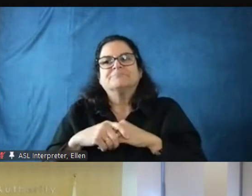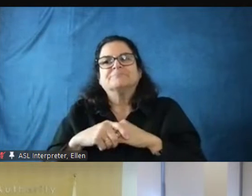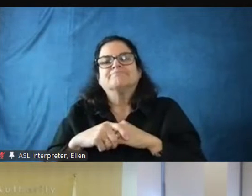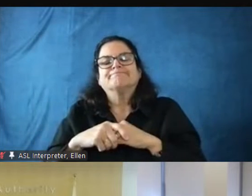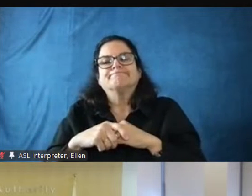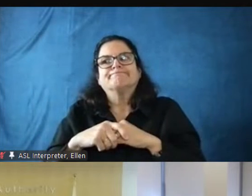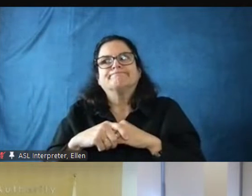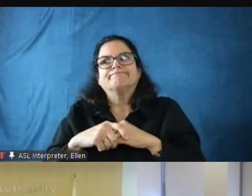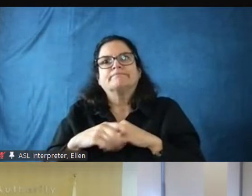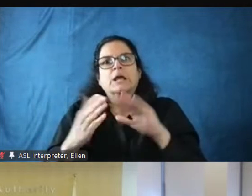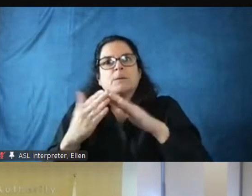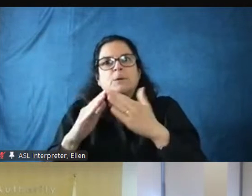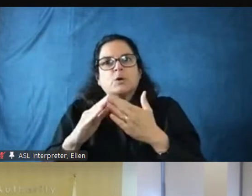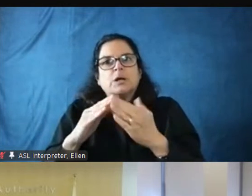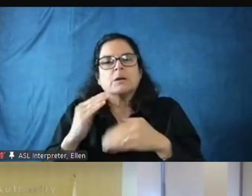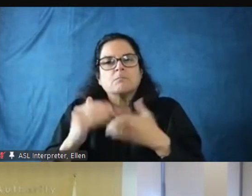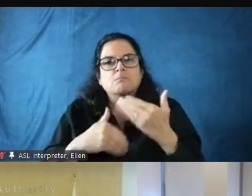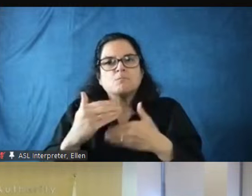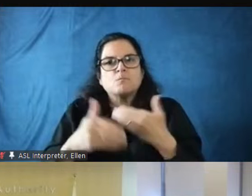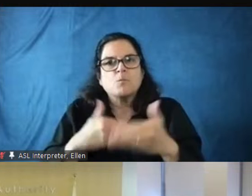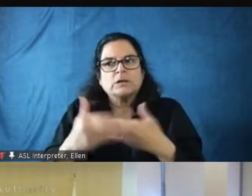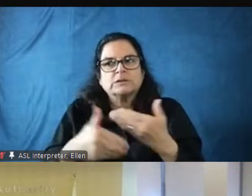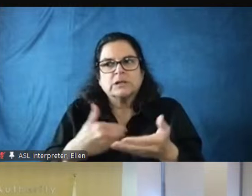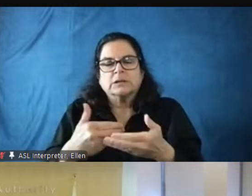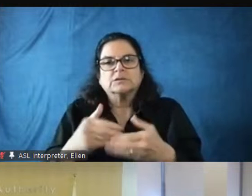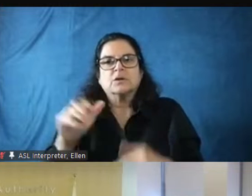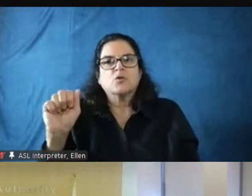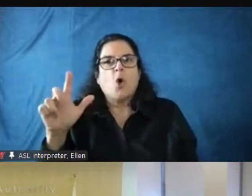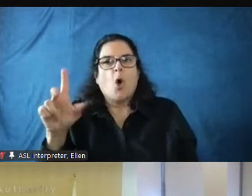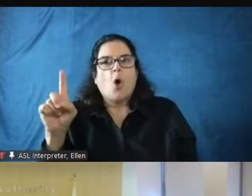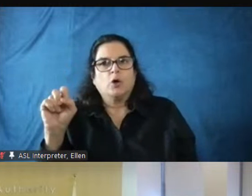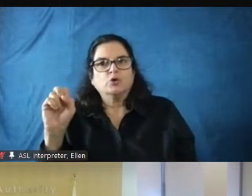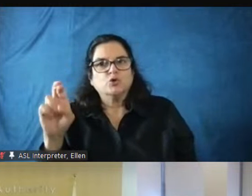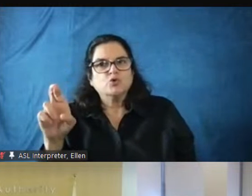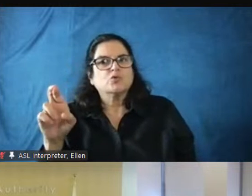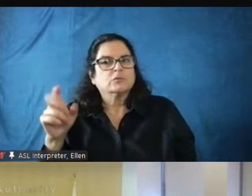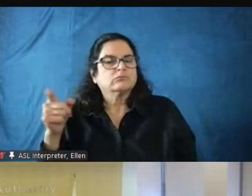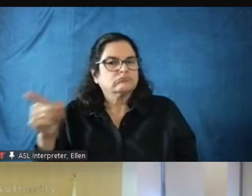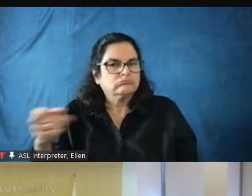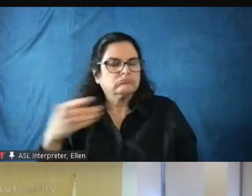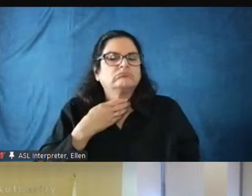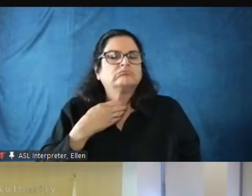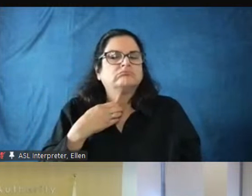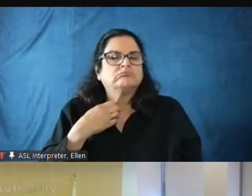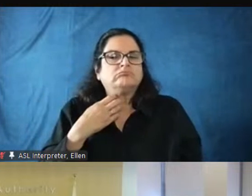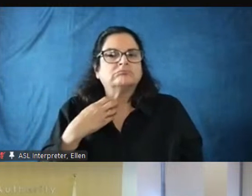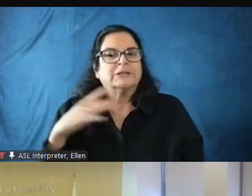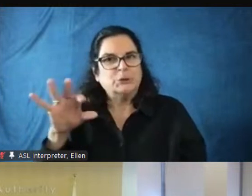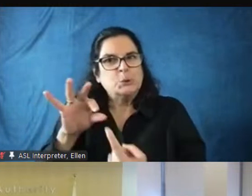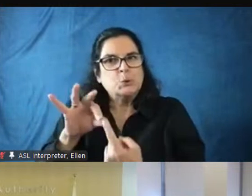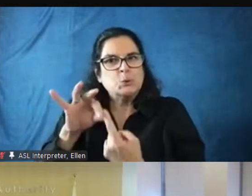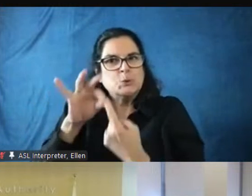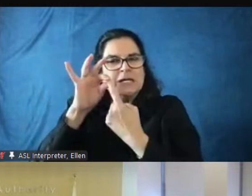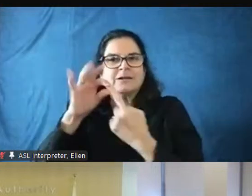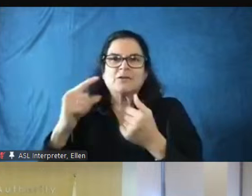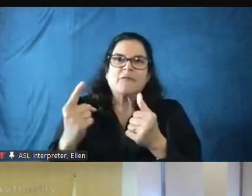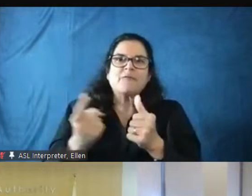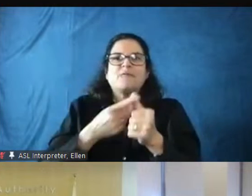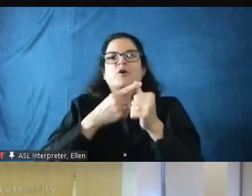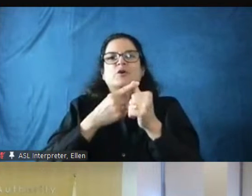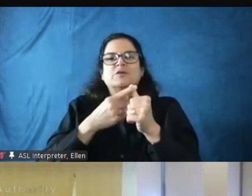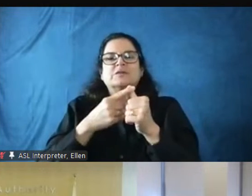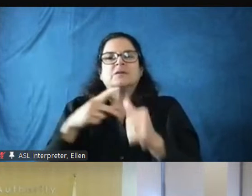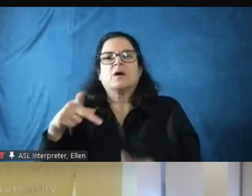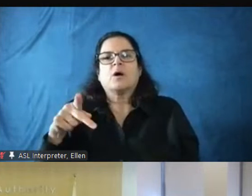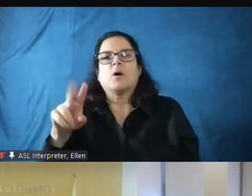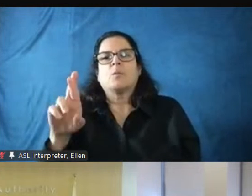another follow-up meeting probably in late September, early October with the final pieces. This is a unique job. This is the first progressive design build job we've ever done, which